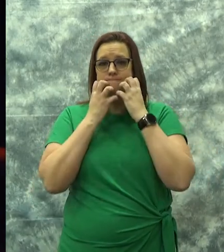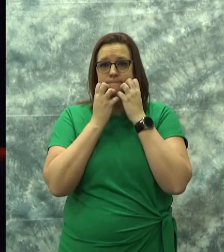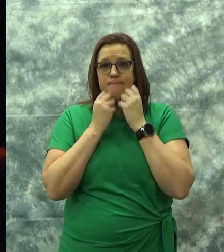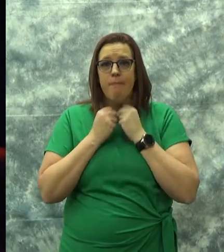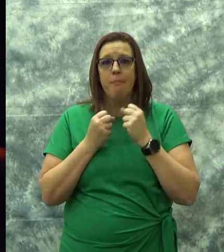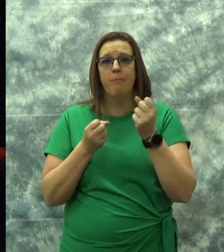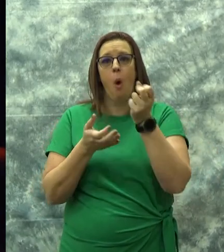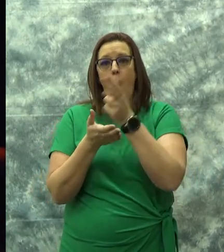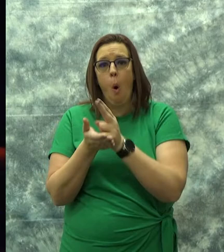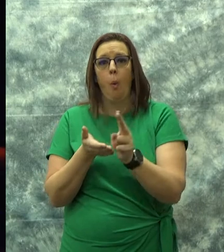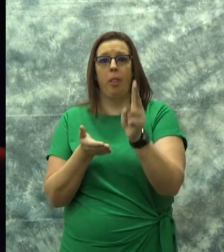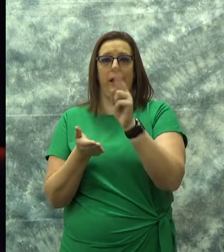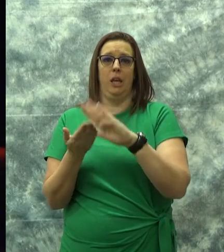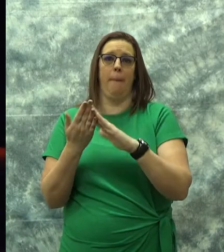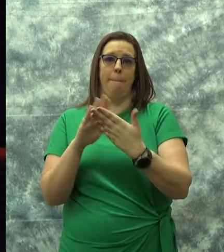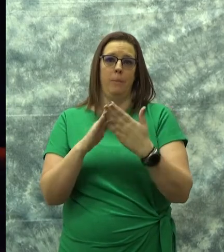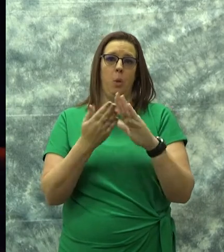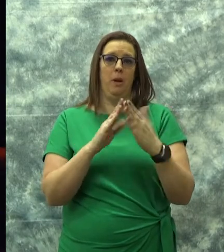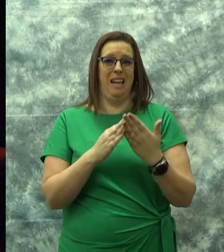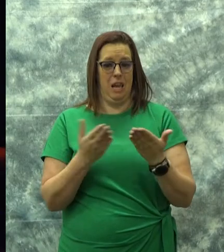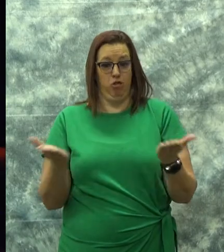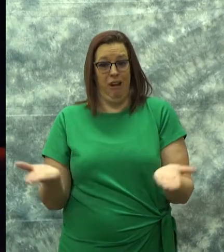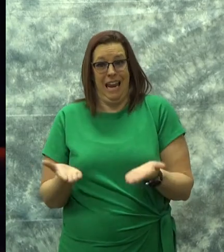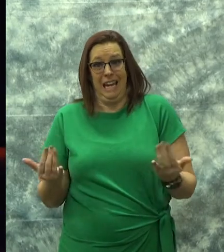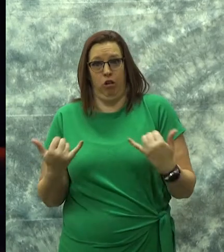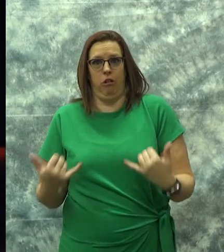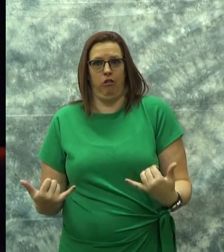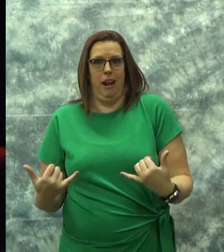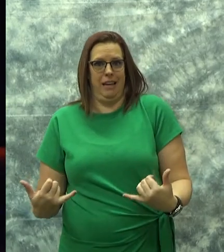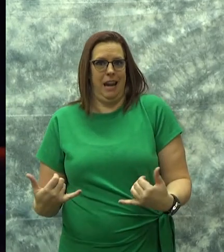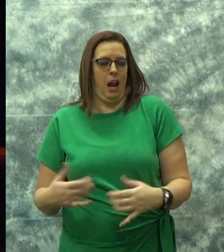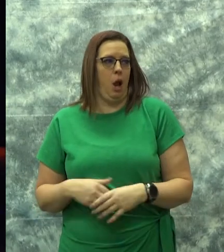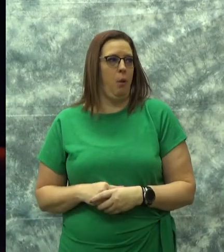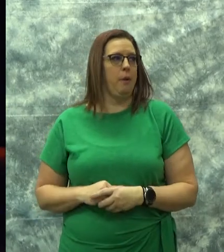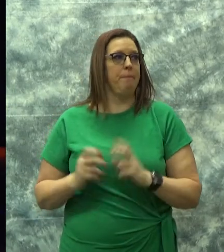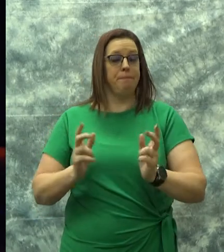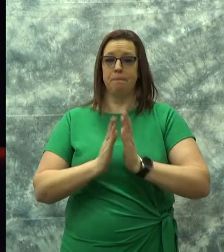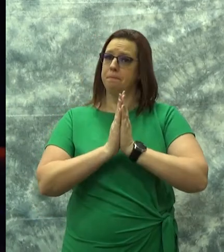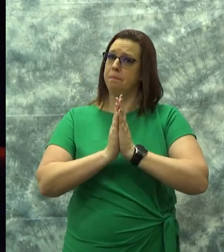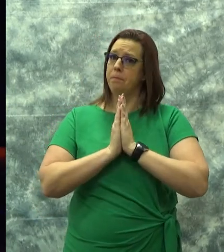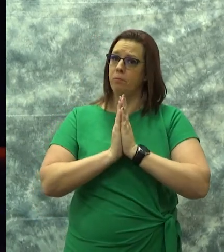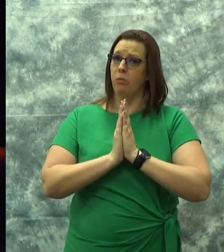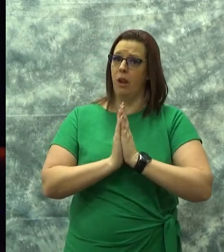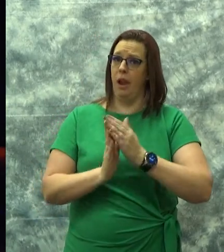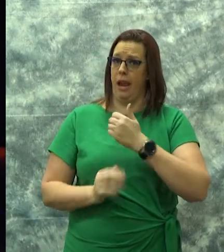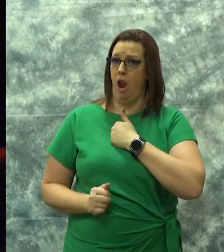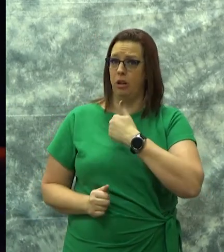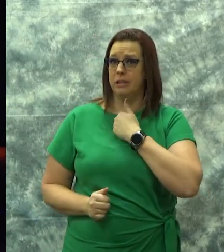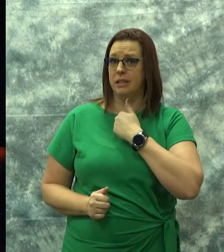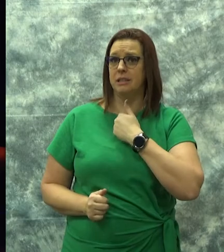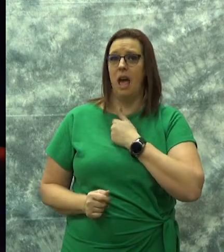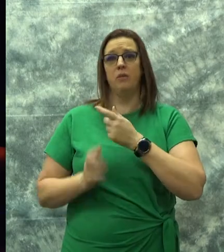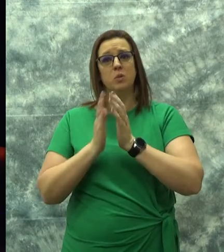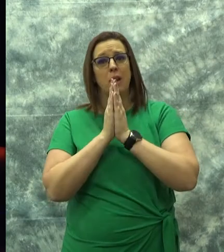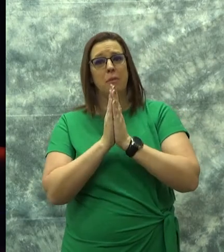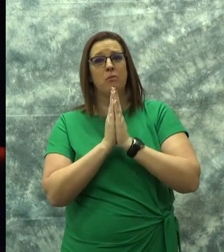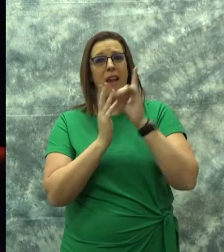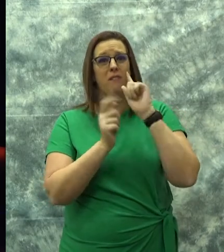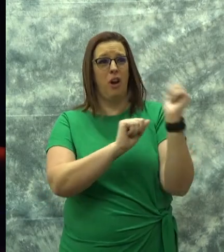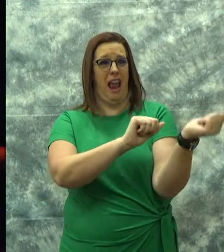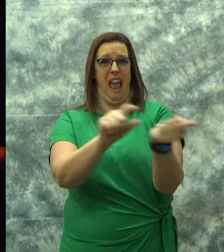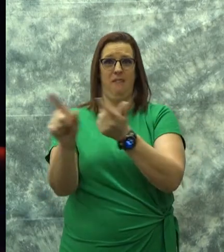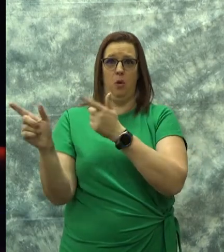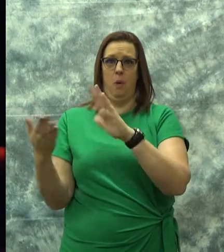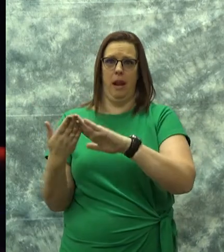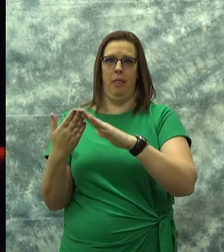invited into sacred, holy community right here and right now. And that as we pray this prayer for ourselves, we pray